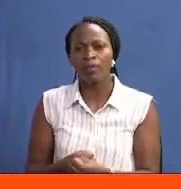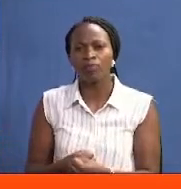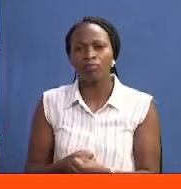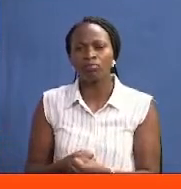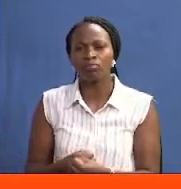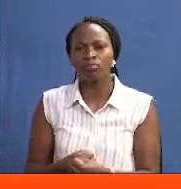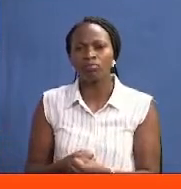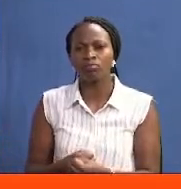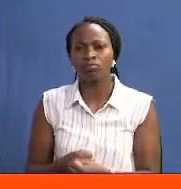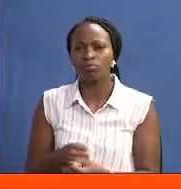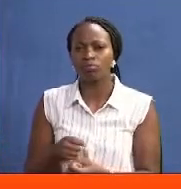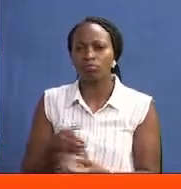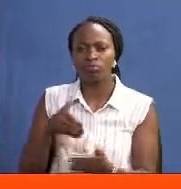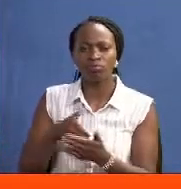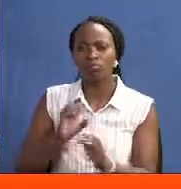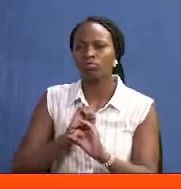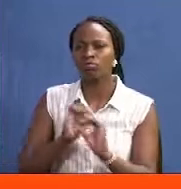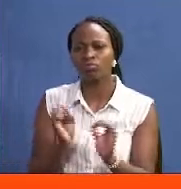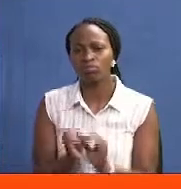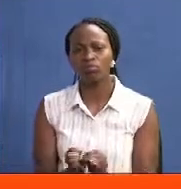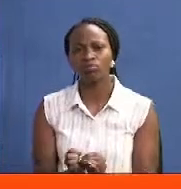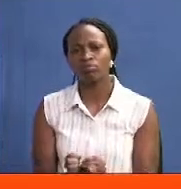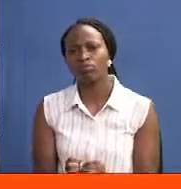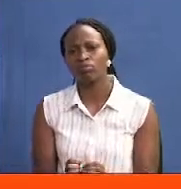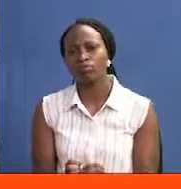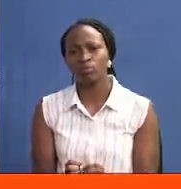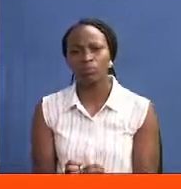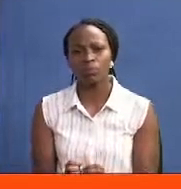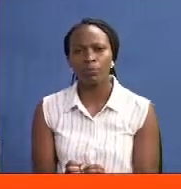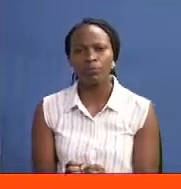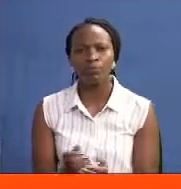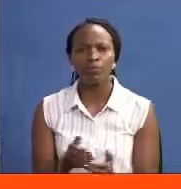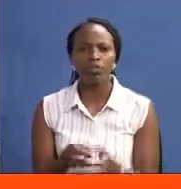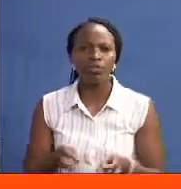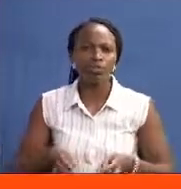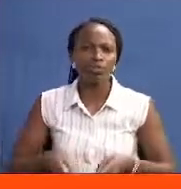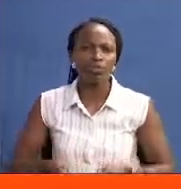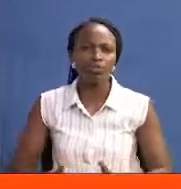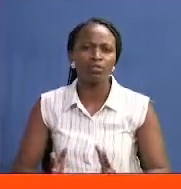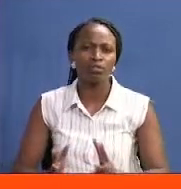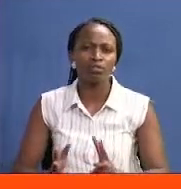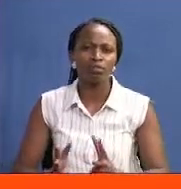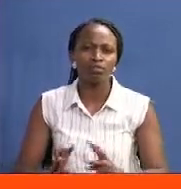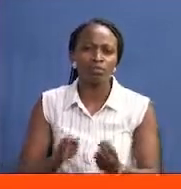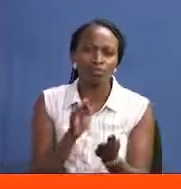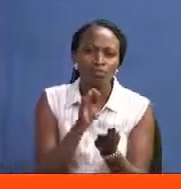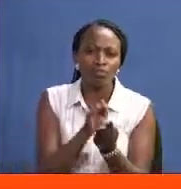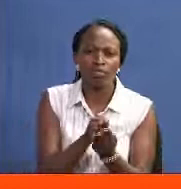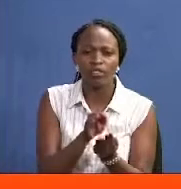This is my opinion, that there is still ways that we can preserve culture even as it evolves,